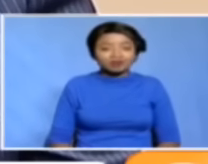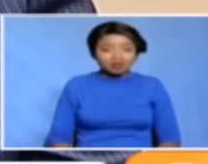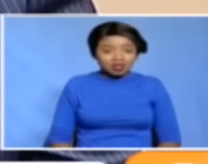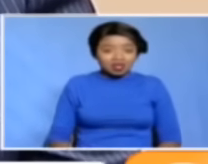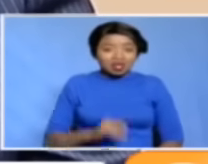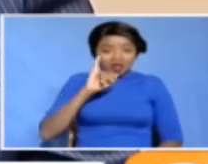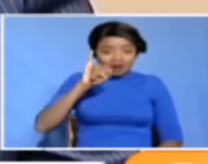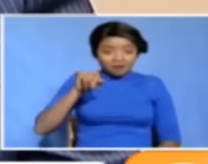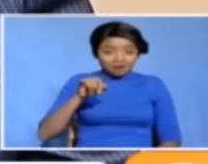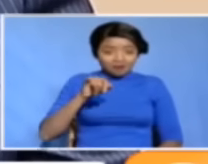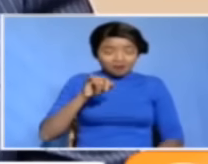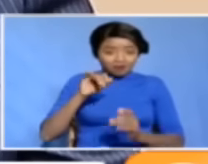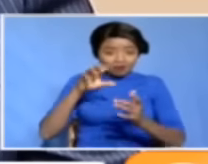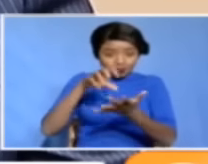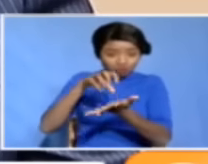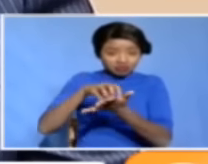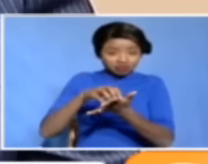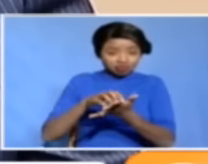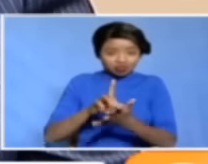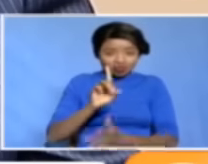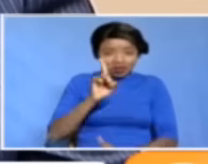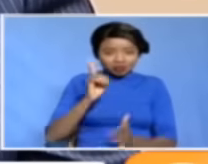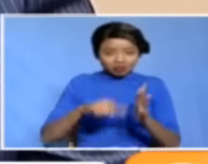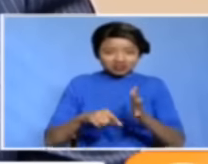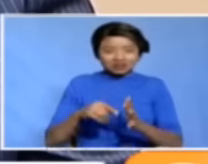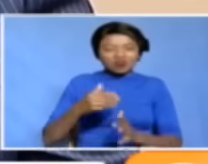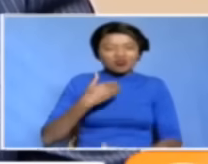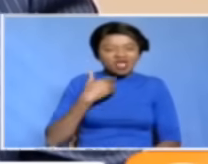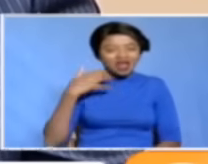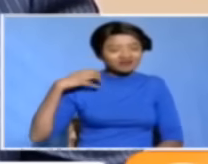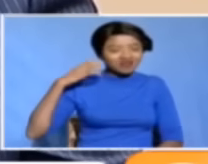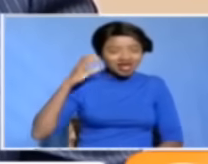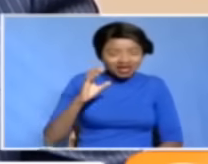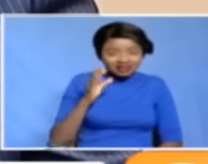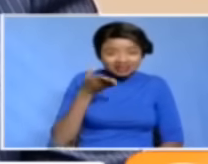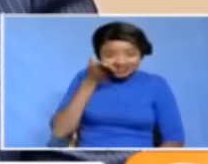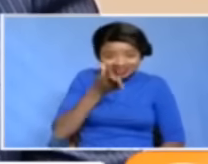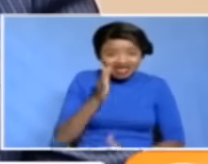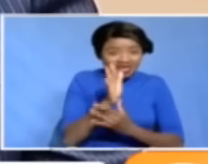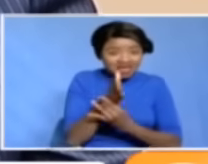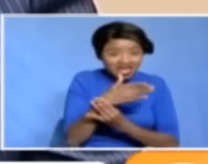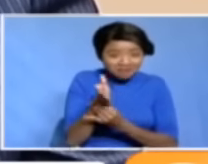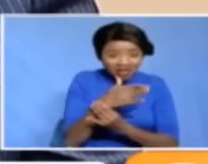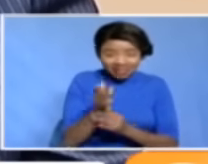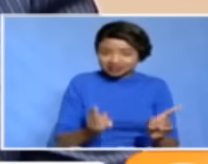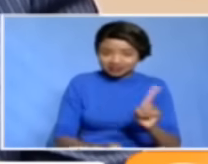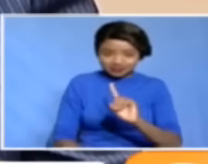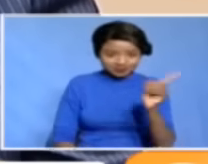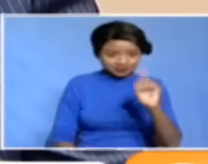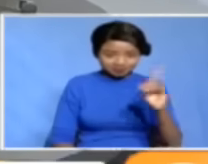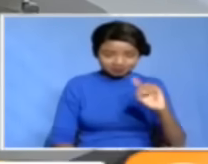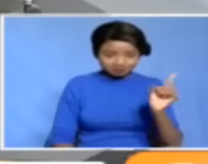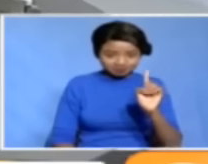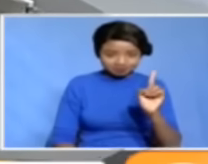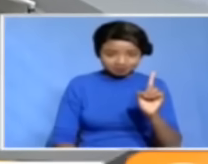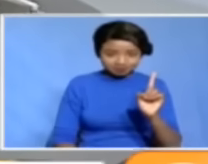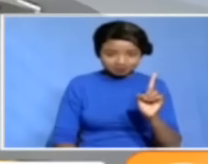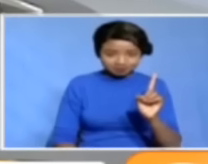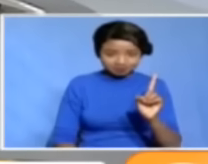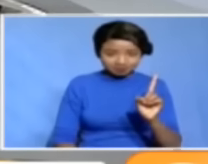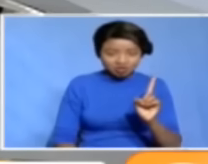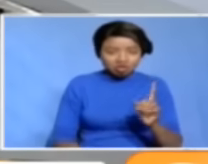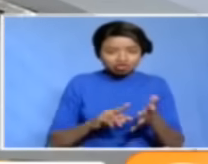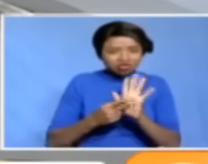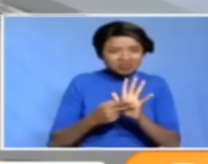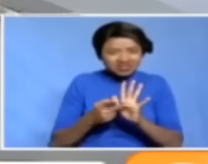not having a candidate in Embakasi. At all. So is the position also that no Jubilee member should support